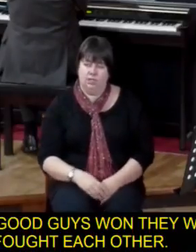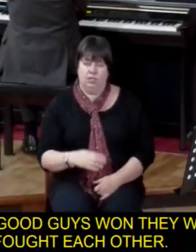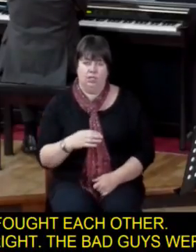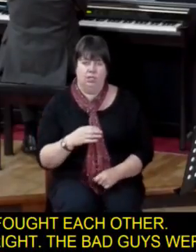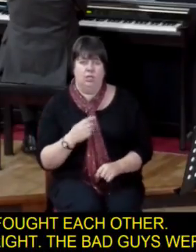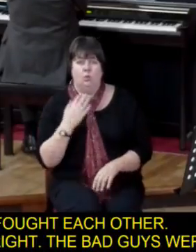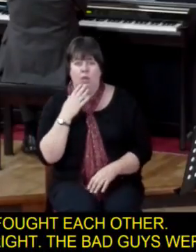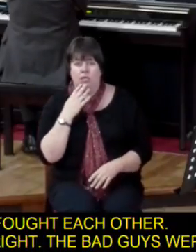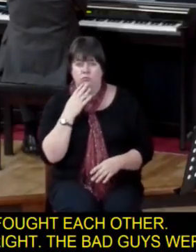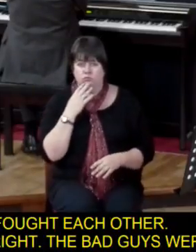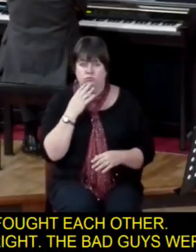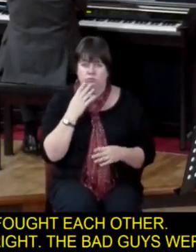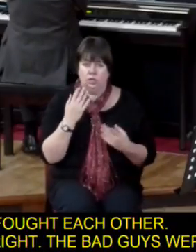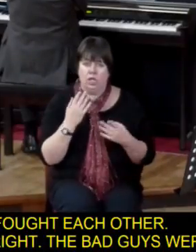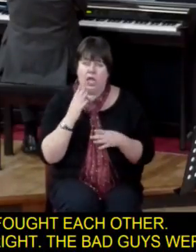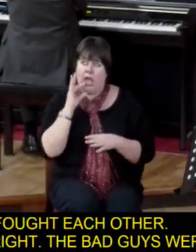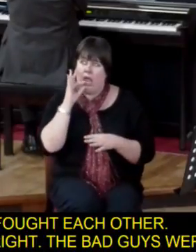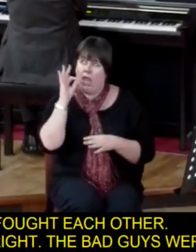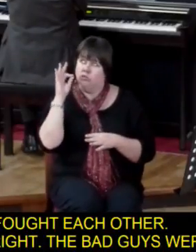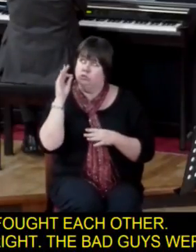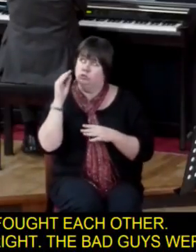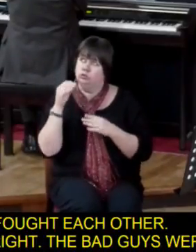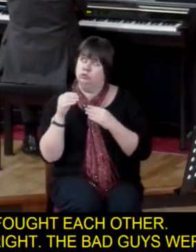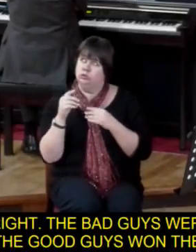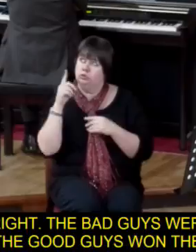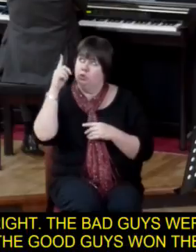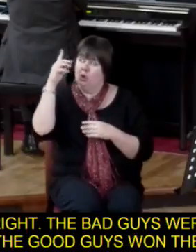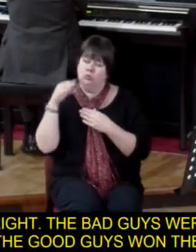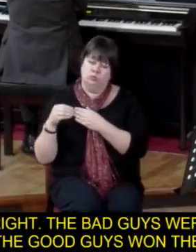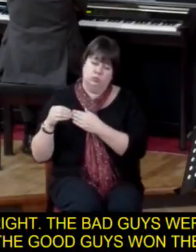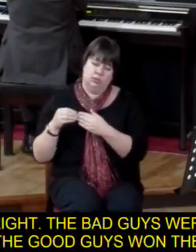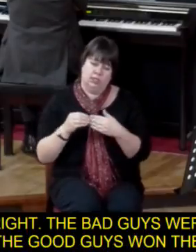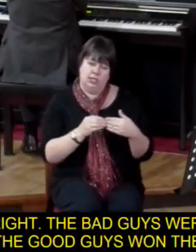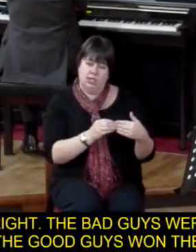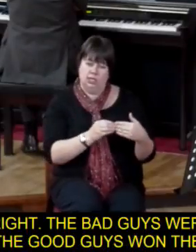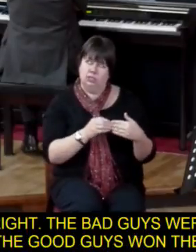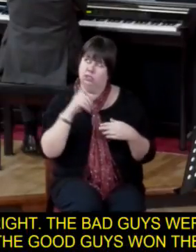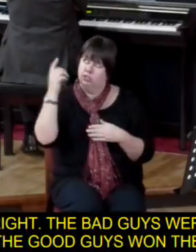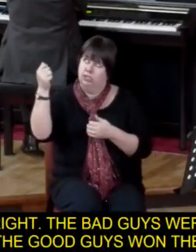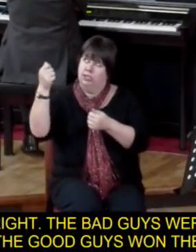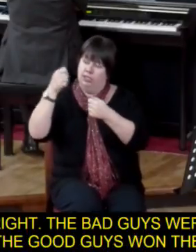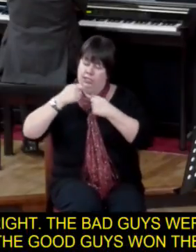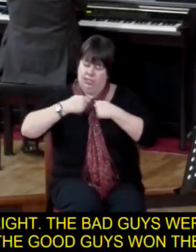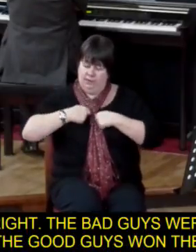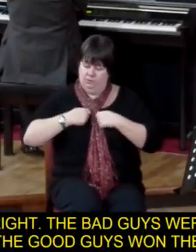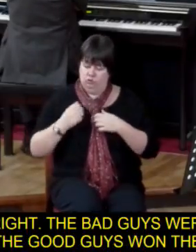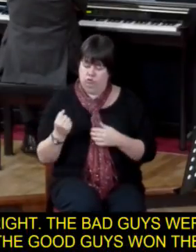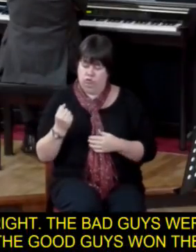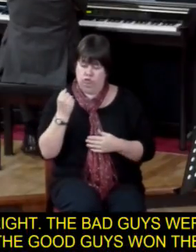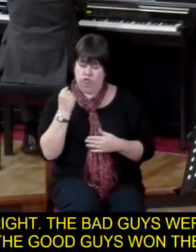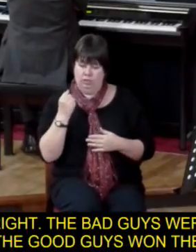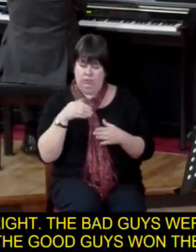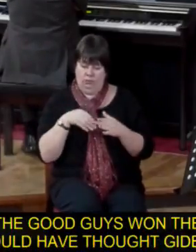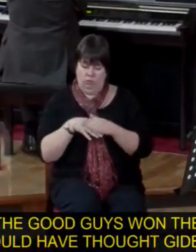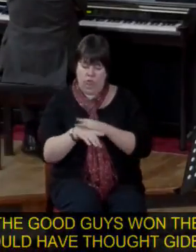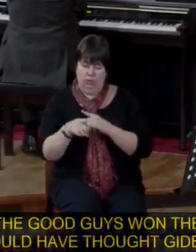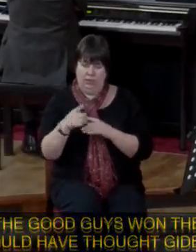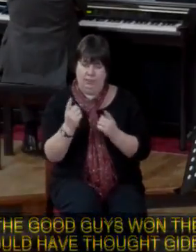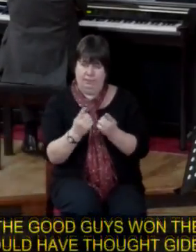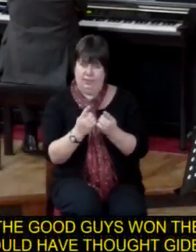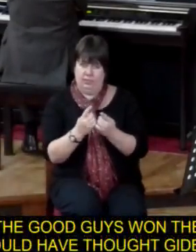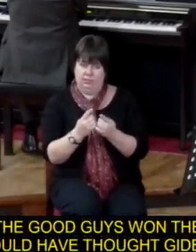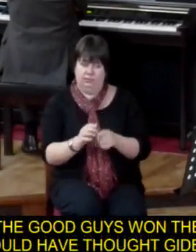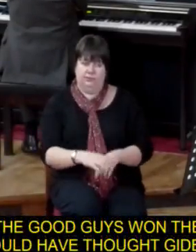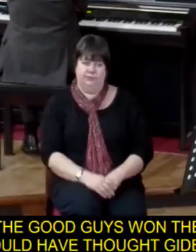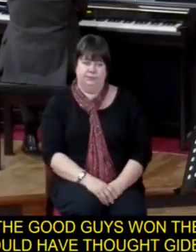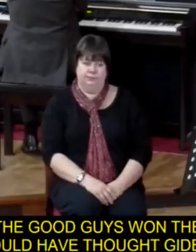depend on God, and God leads you and guides you, He gives you the strength to get through that thing that's